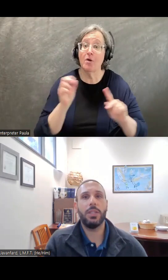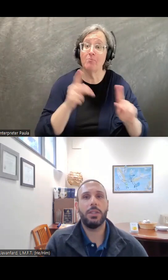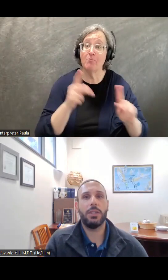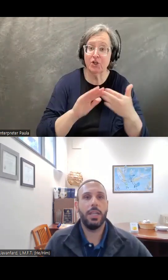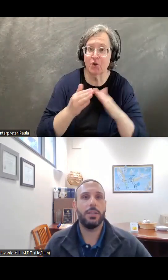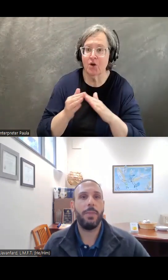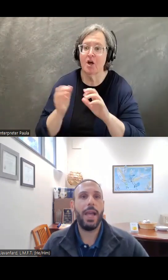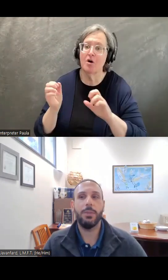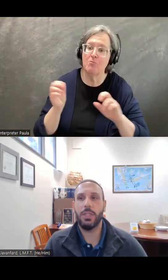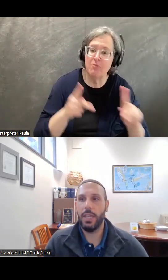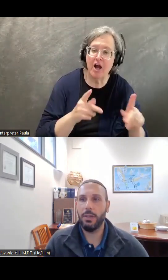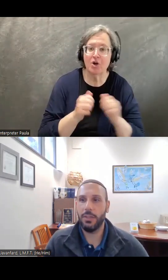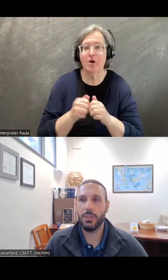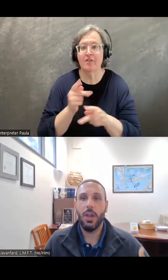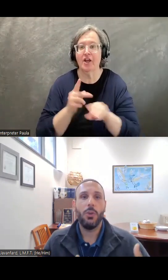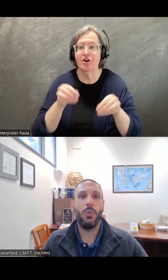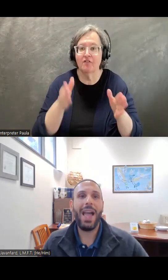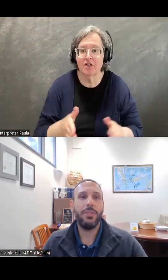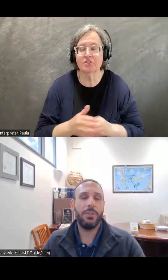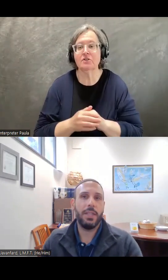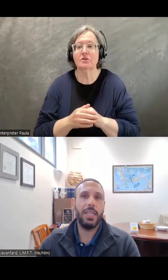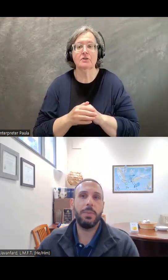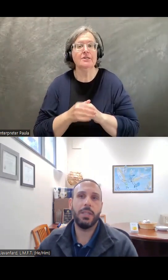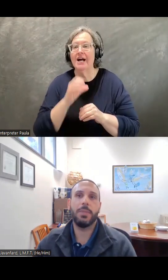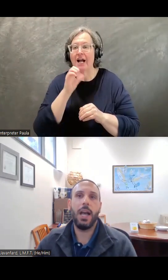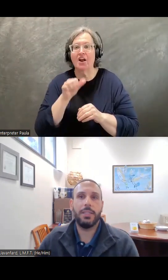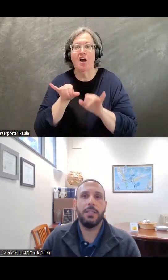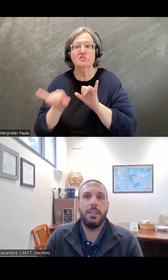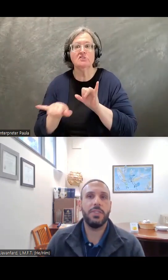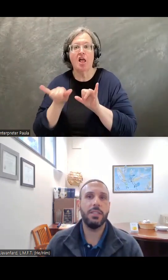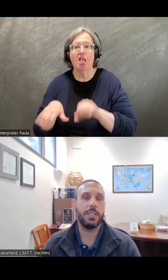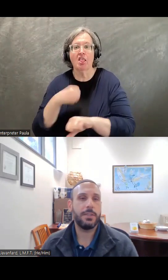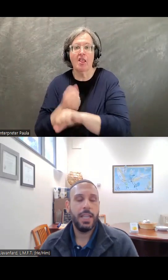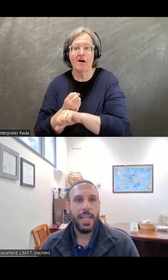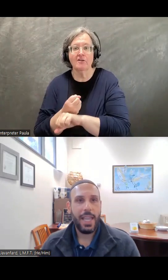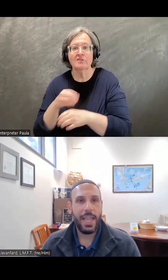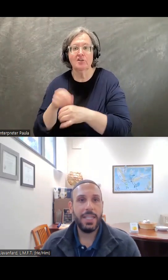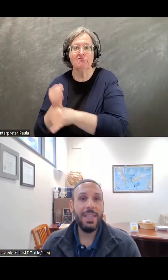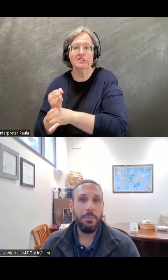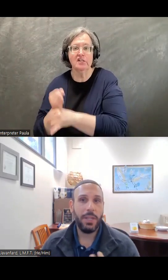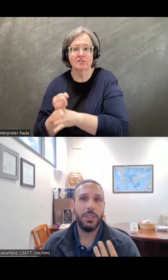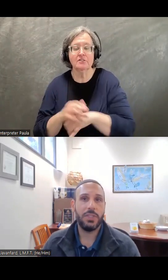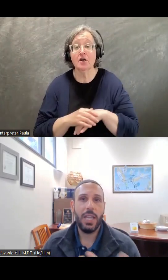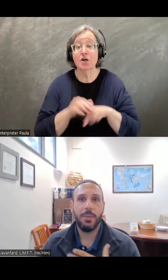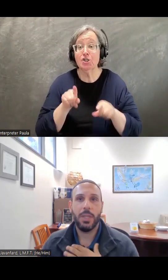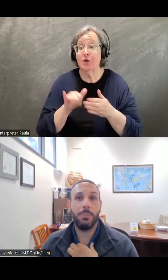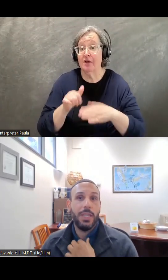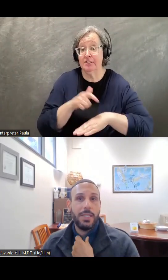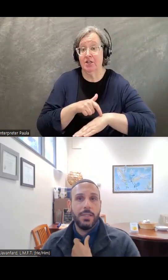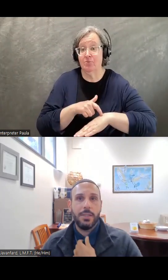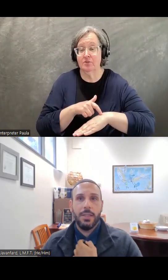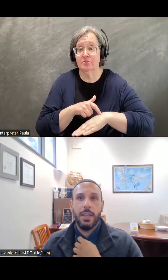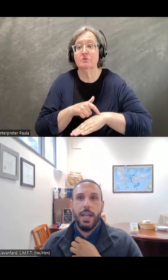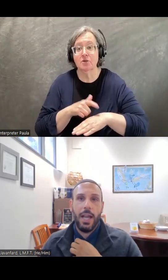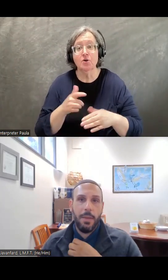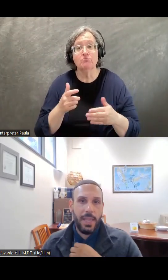in with their caretakers, back in with their caregivers, rather than keeping them locked in facilities. And in that period of time, there were